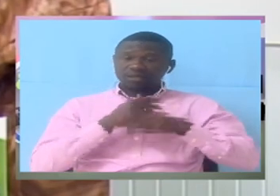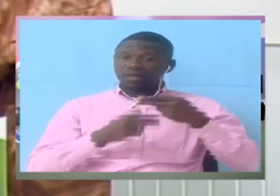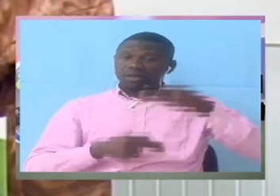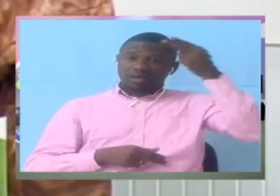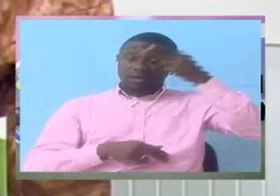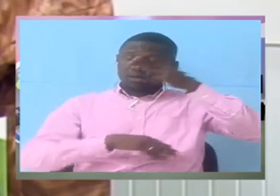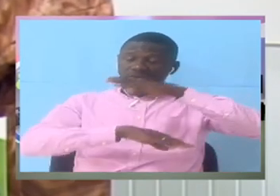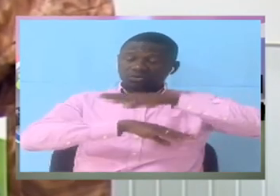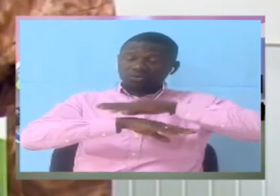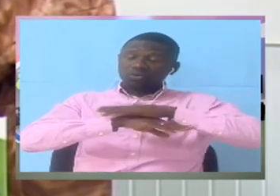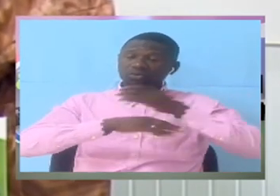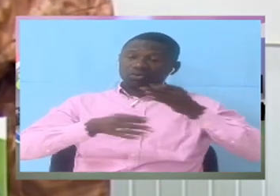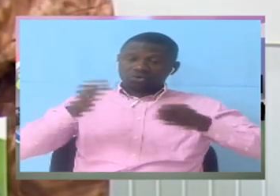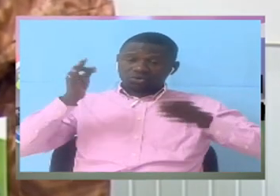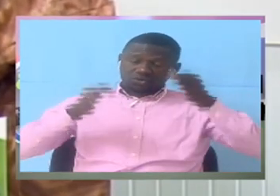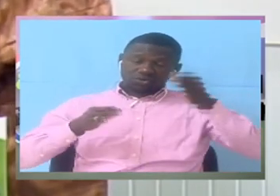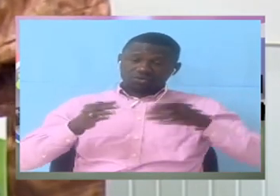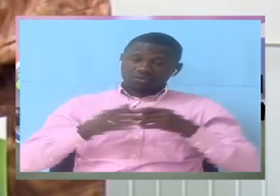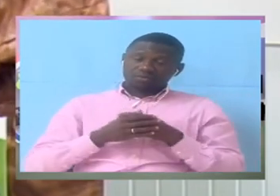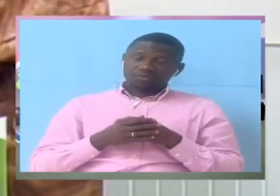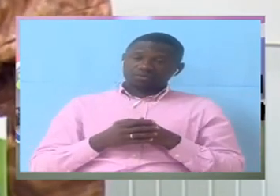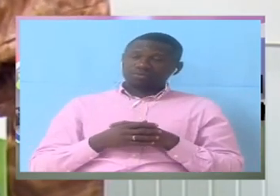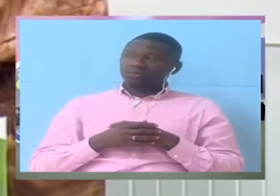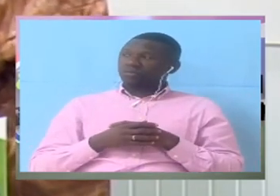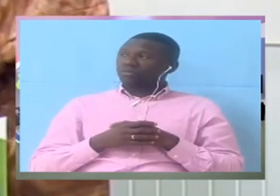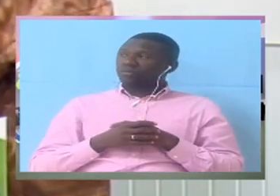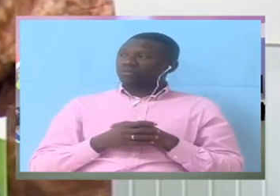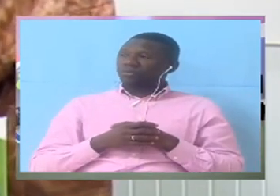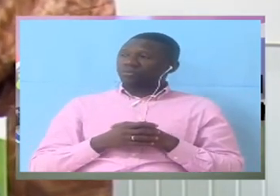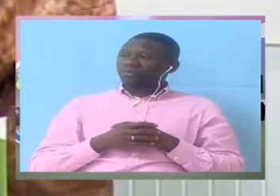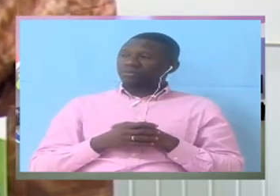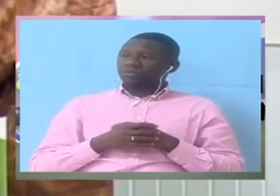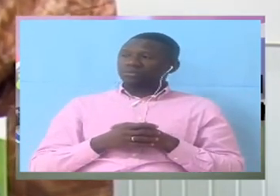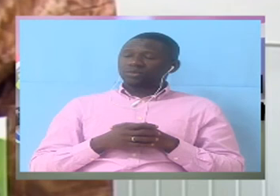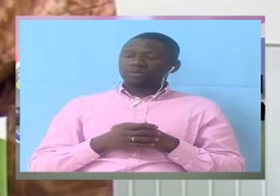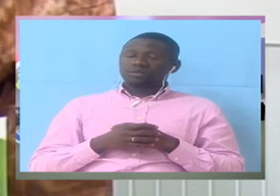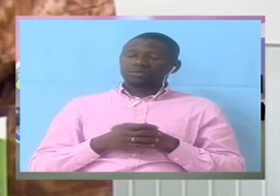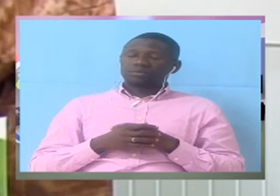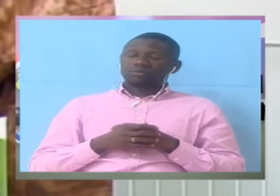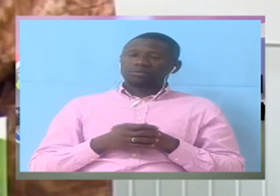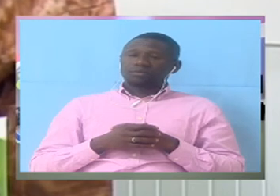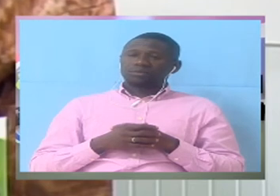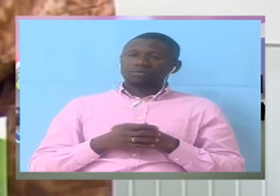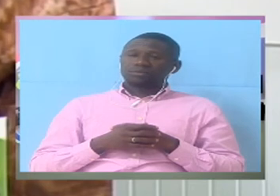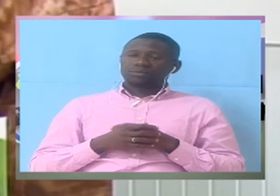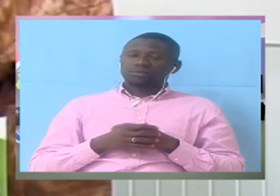captain or detention ne ba sin la pura muna ne ba. He said to him,